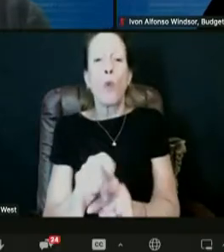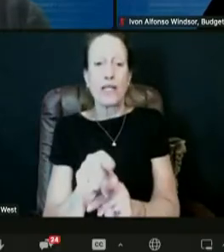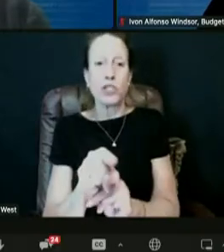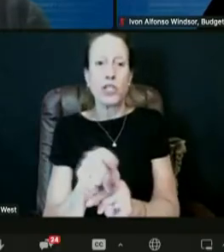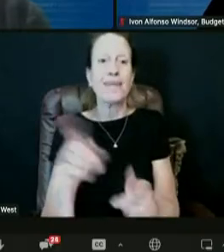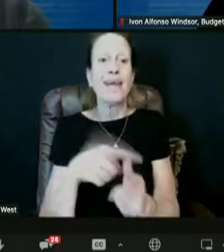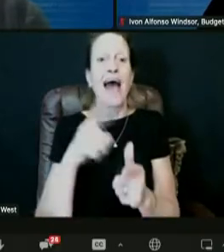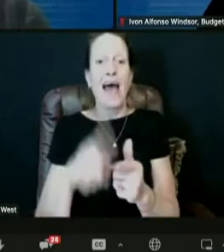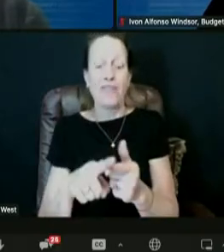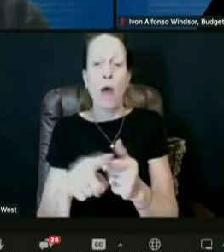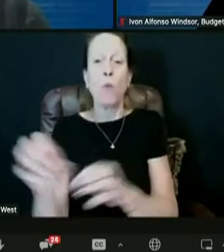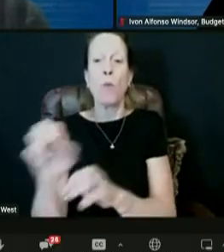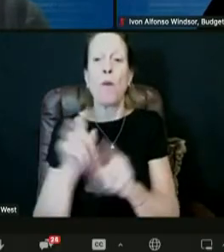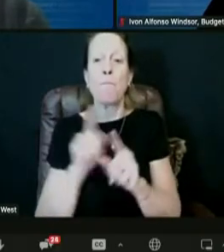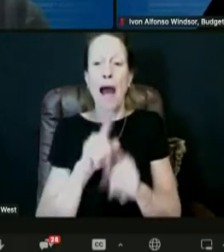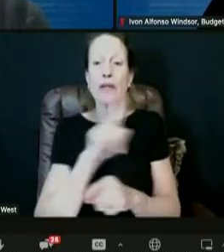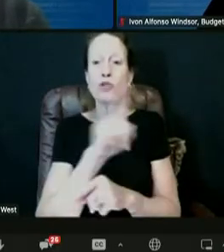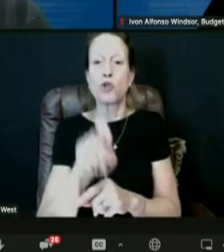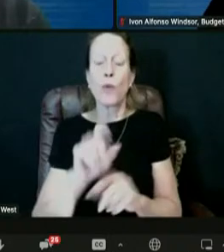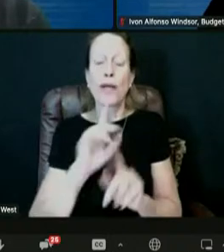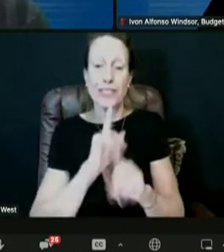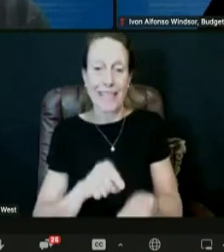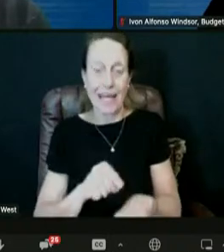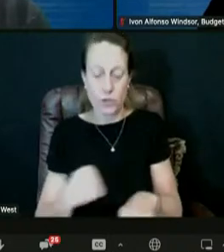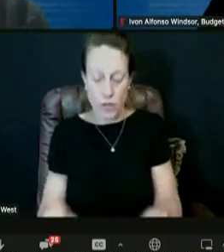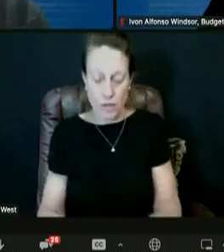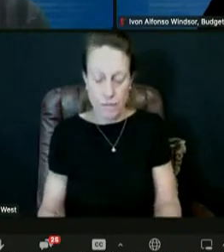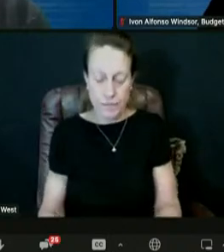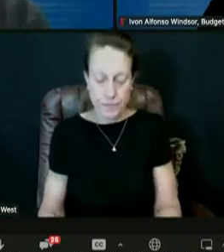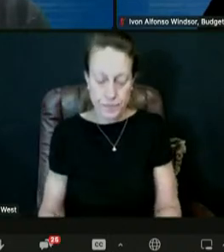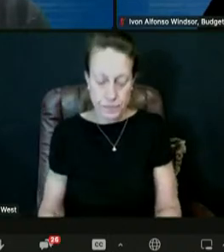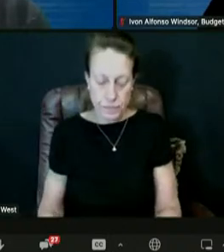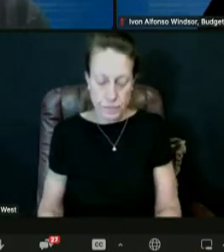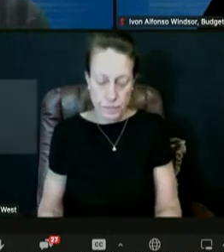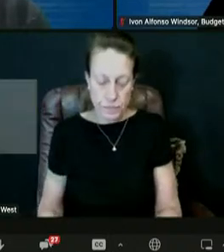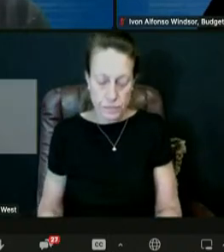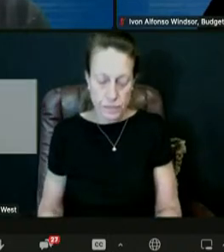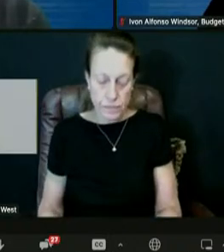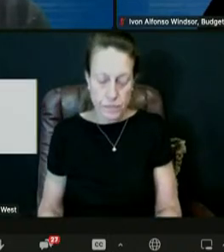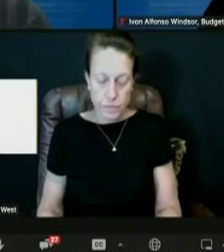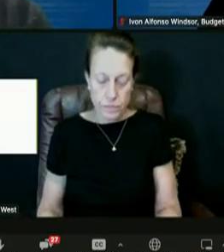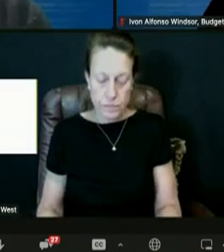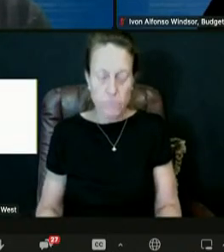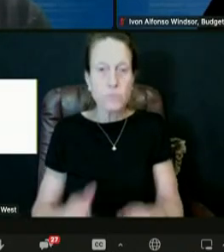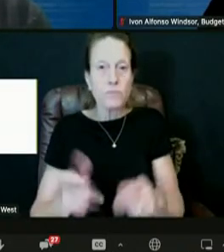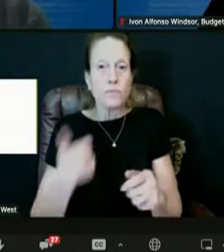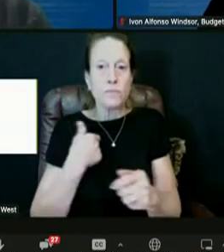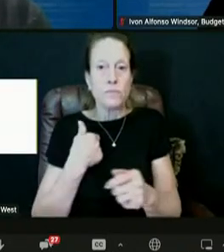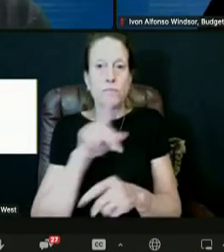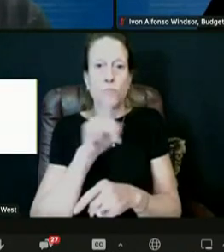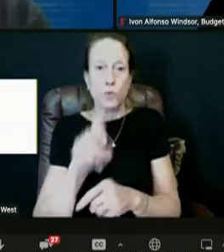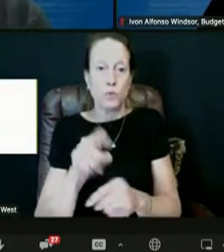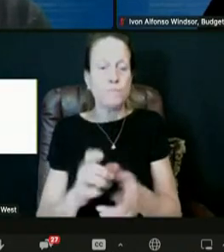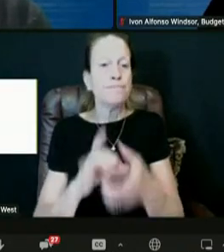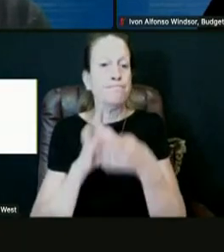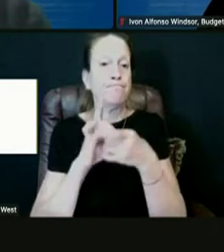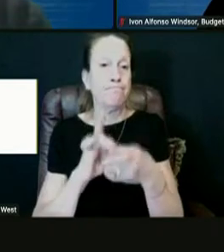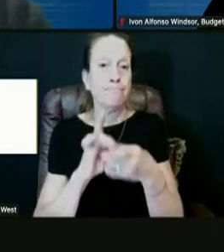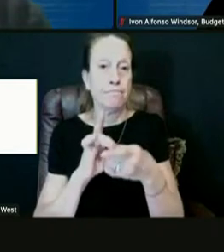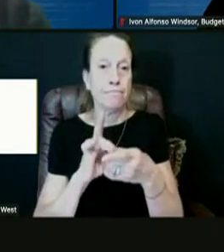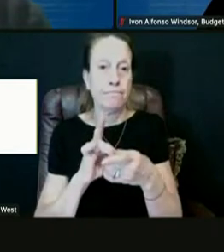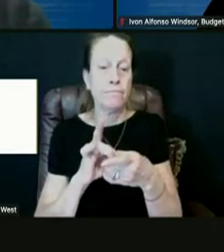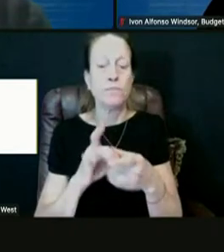slides. How about that? I can do that. The question that had come in about federal funds was for you to qualify how much